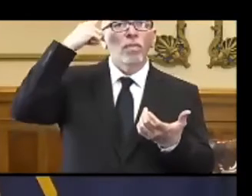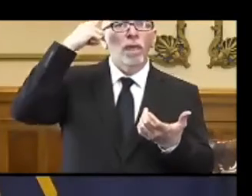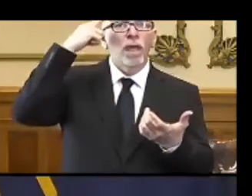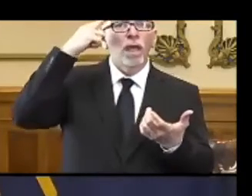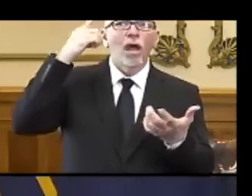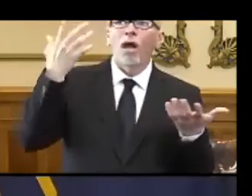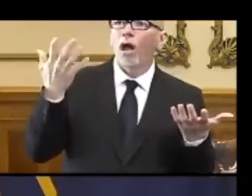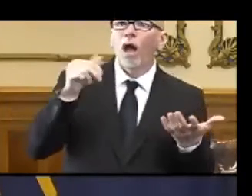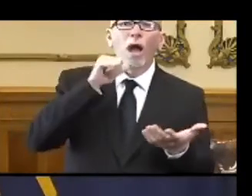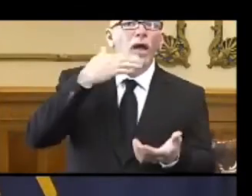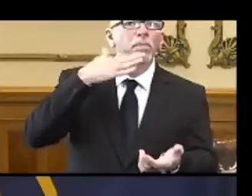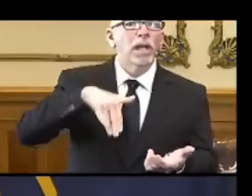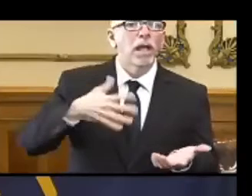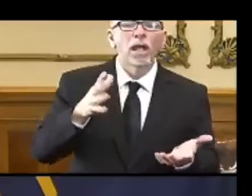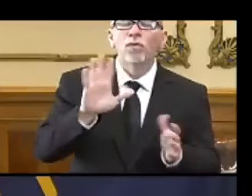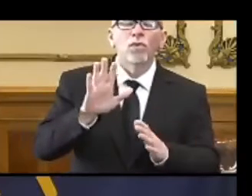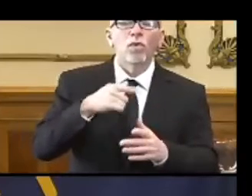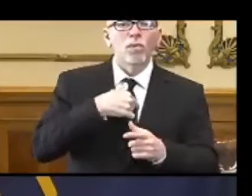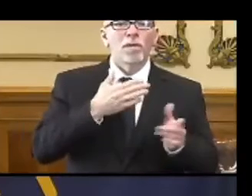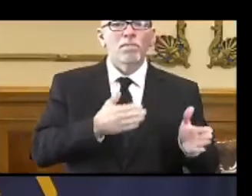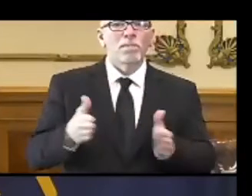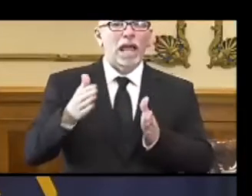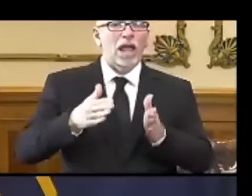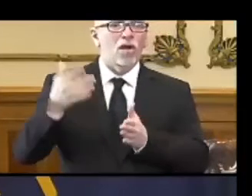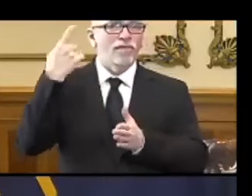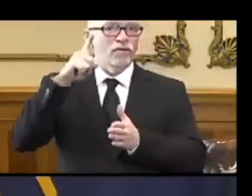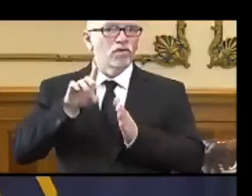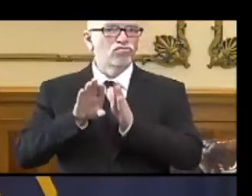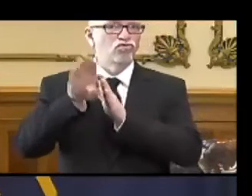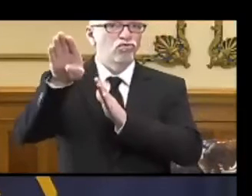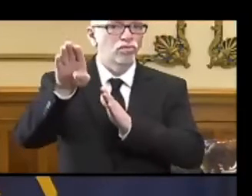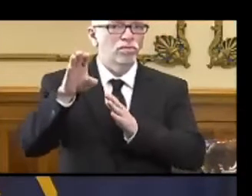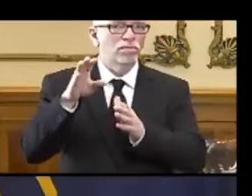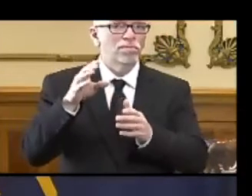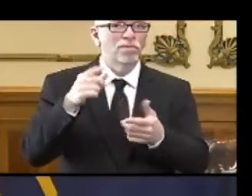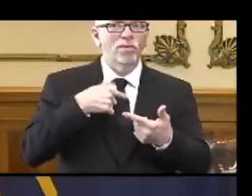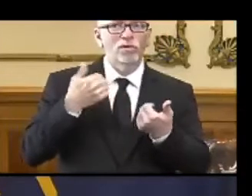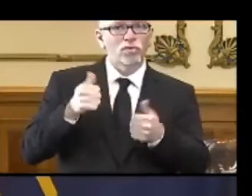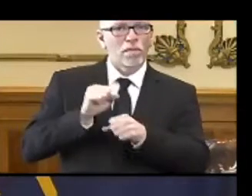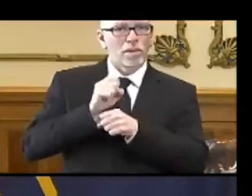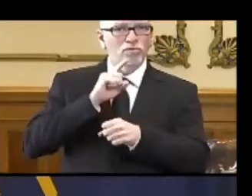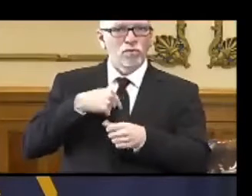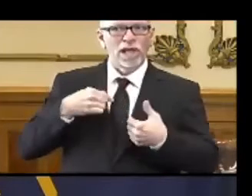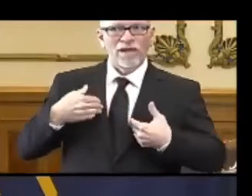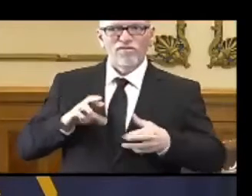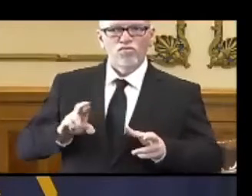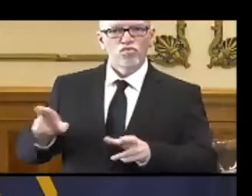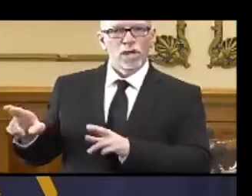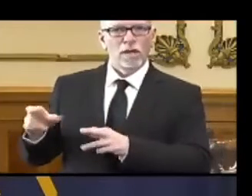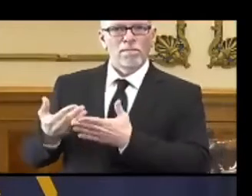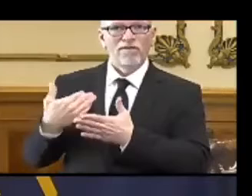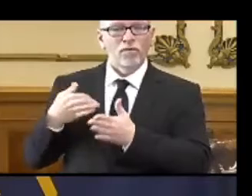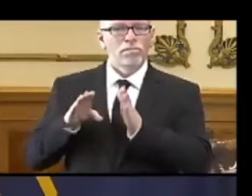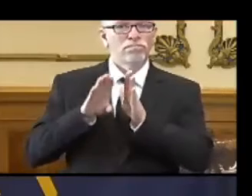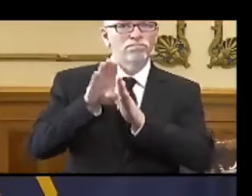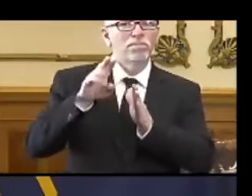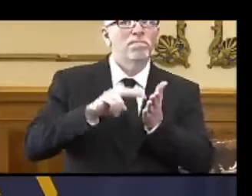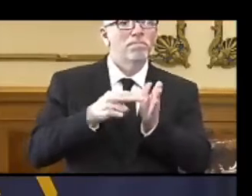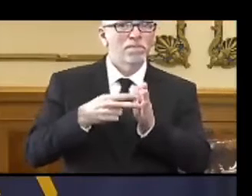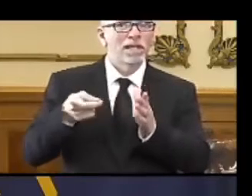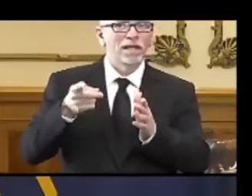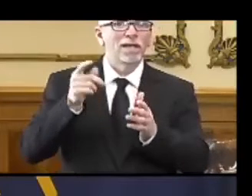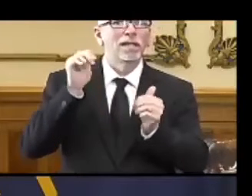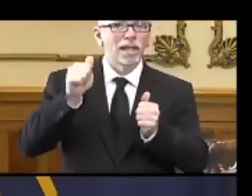is when we talk about preparing for the surge, which is what we're doing right now in every way. We're really talking about the potential run on